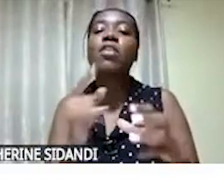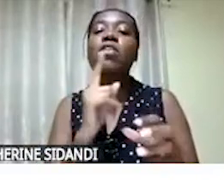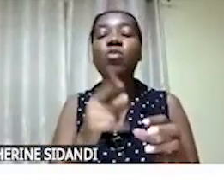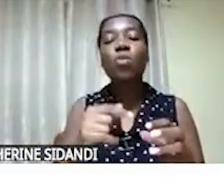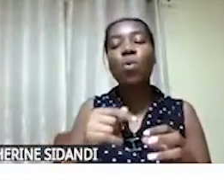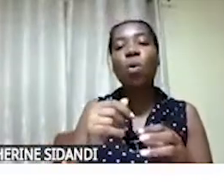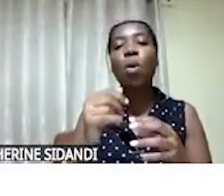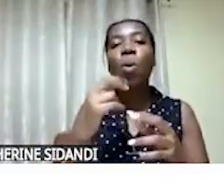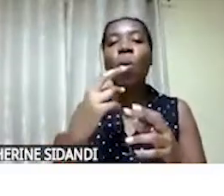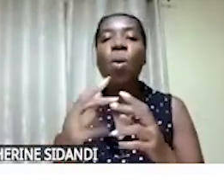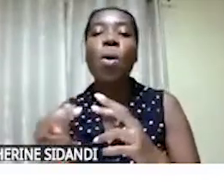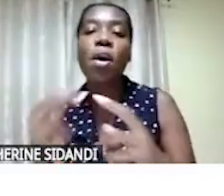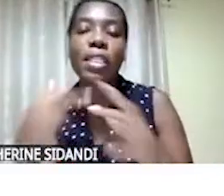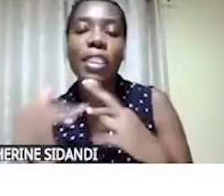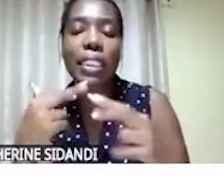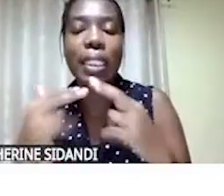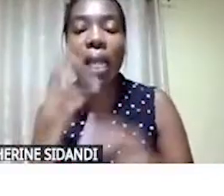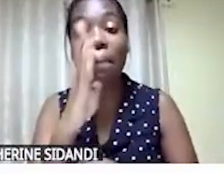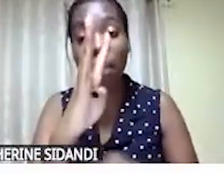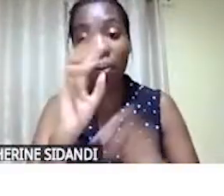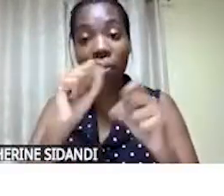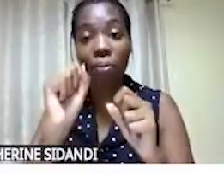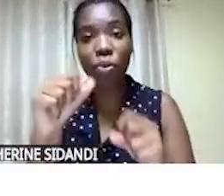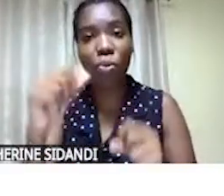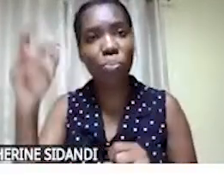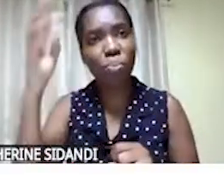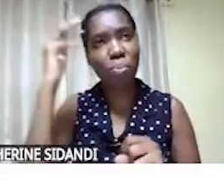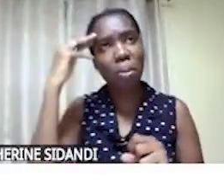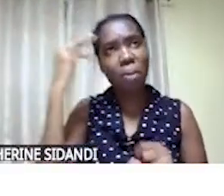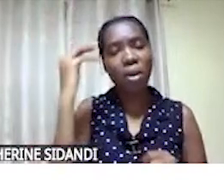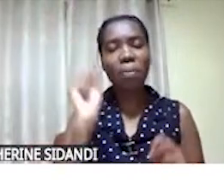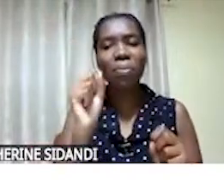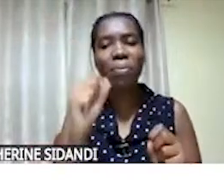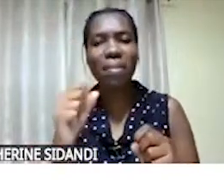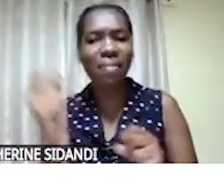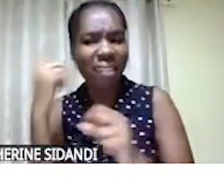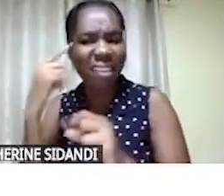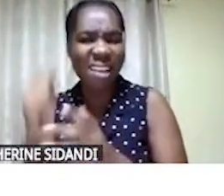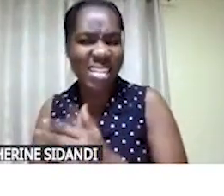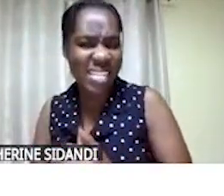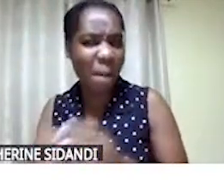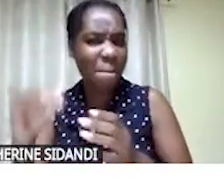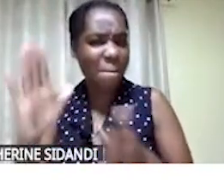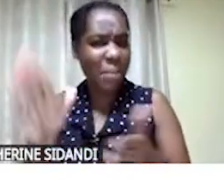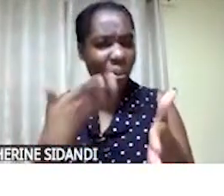memorable experiences, they'll think about the music, they'll think about activities, they'll probably also think